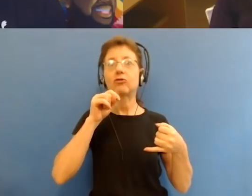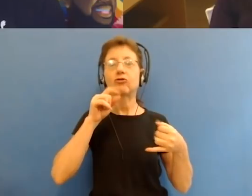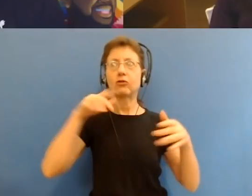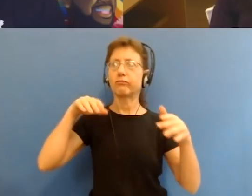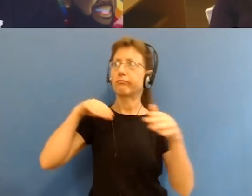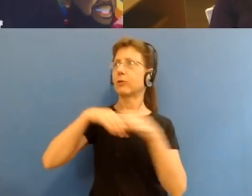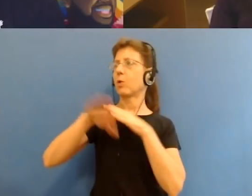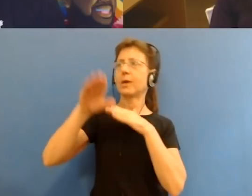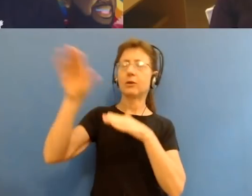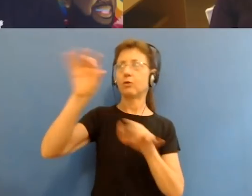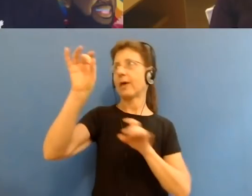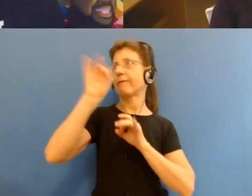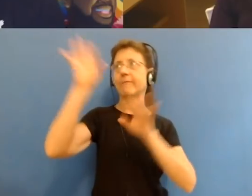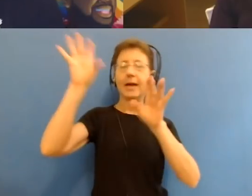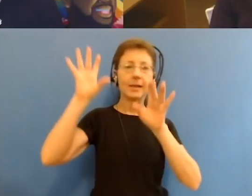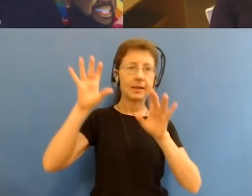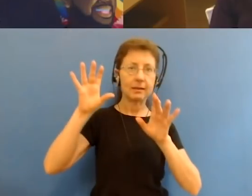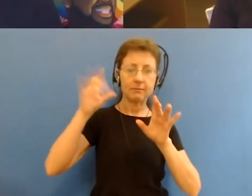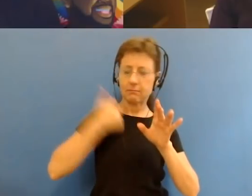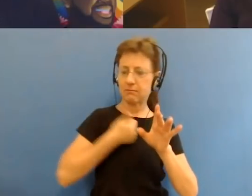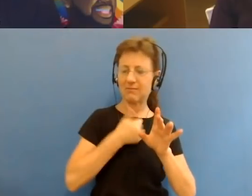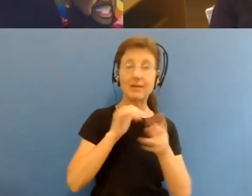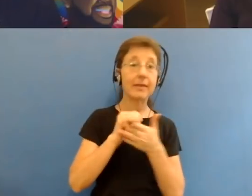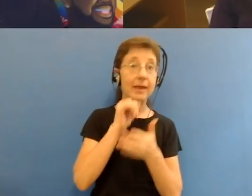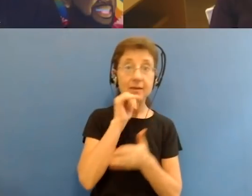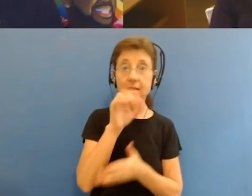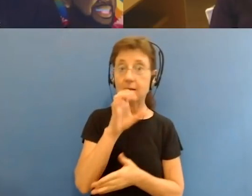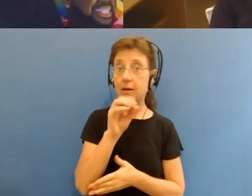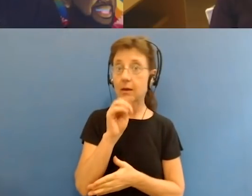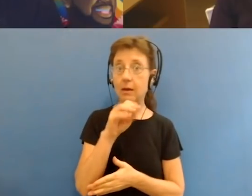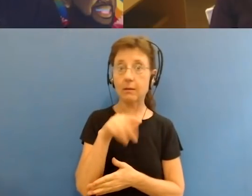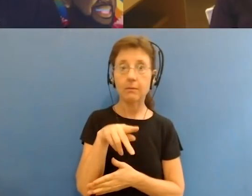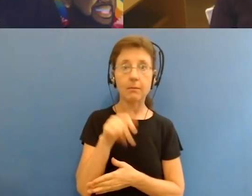violence, you know, because that's not compassion either,